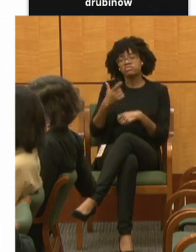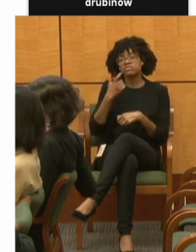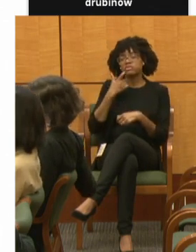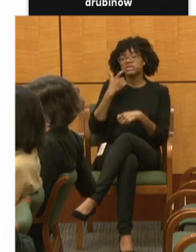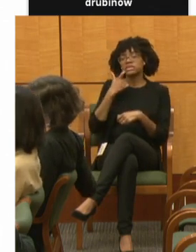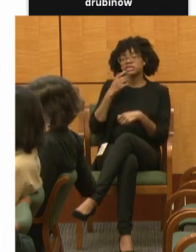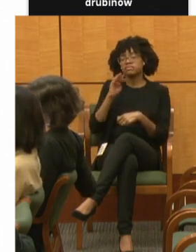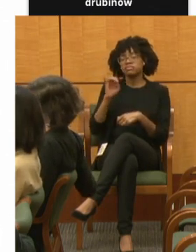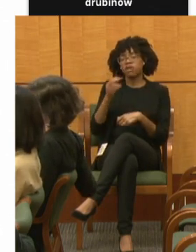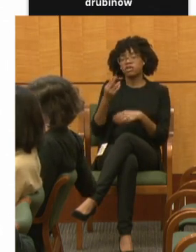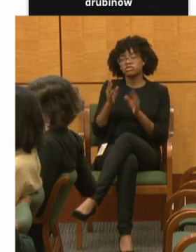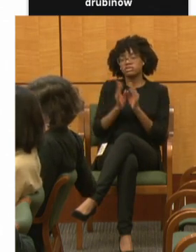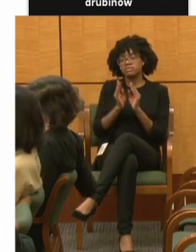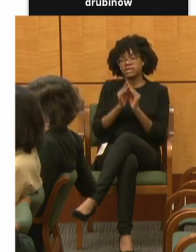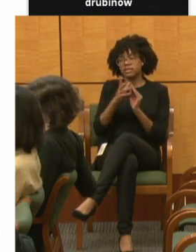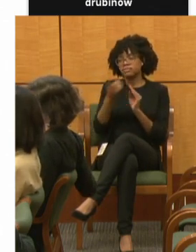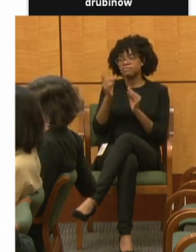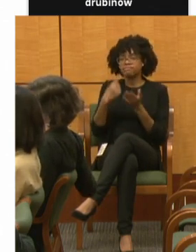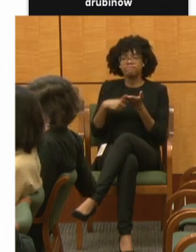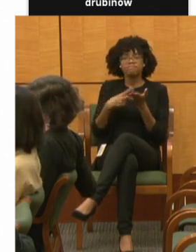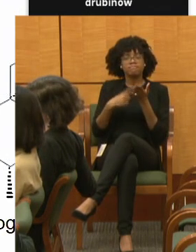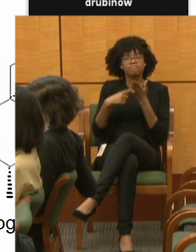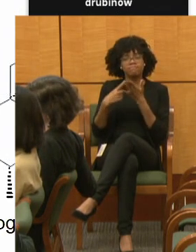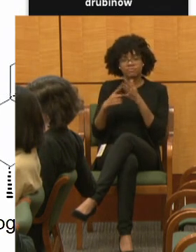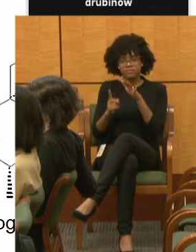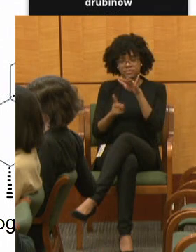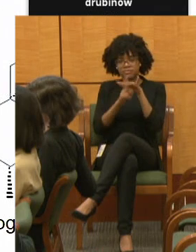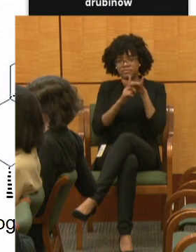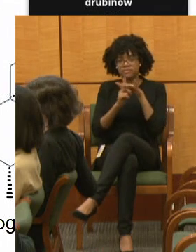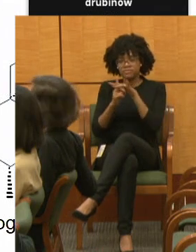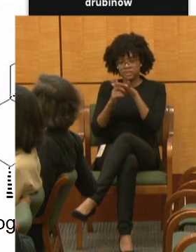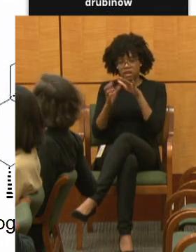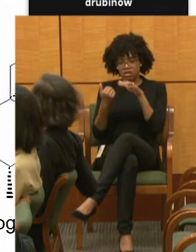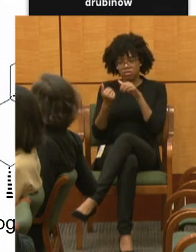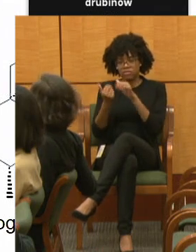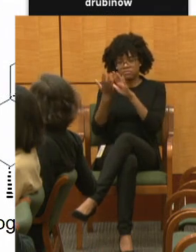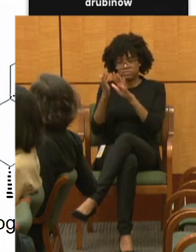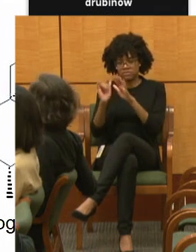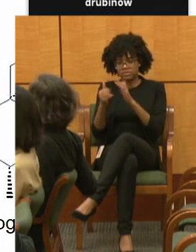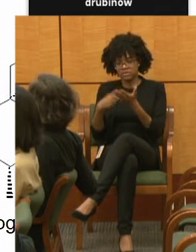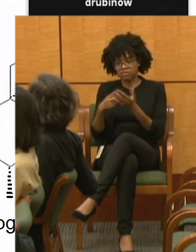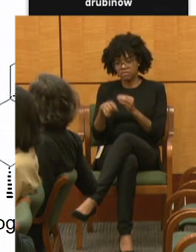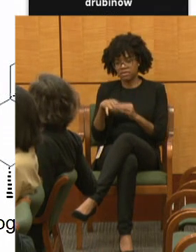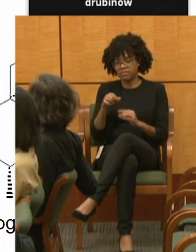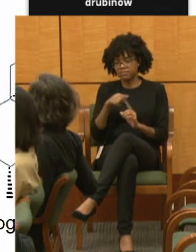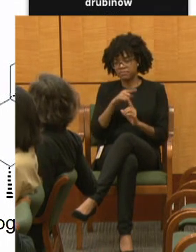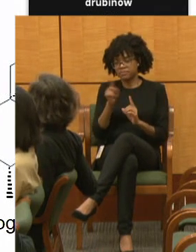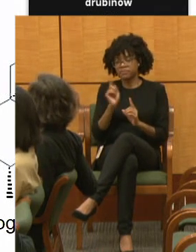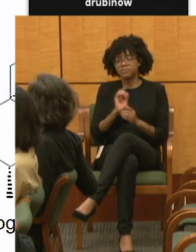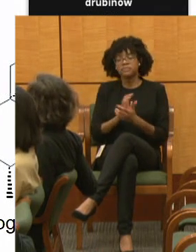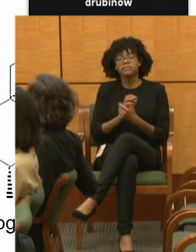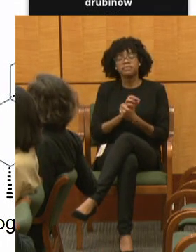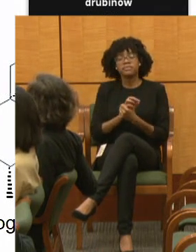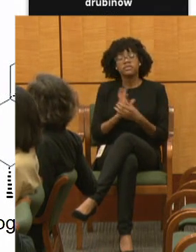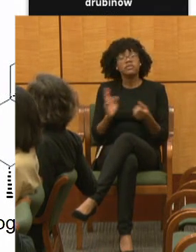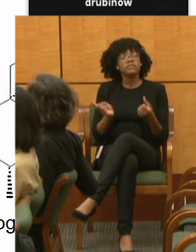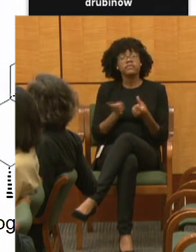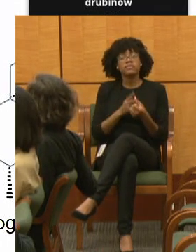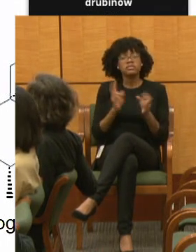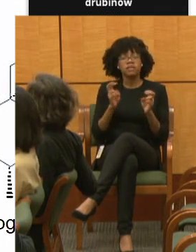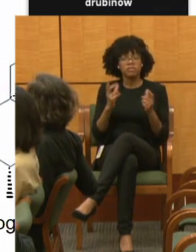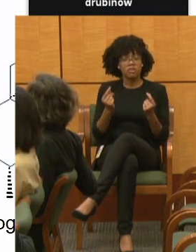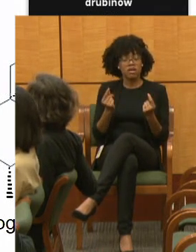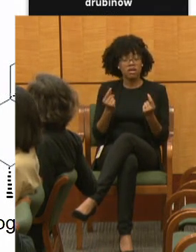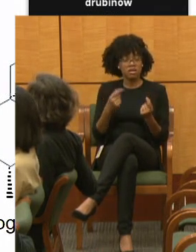this committee. So the first topic that comes up is, why do we even need to